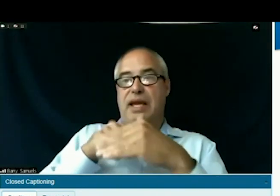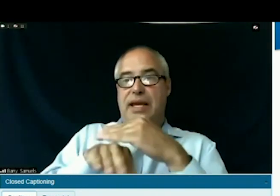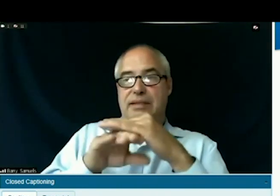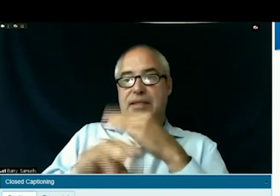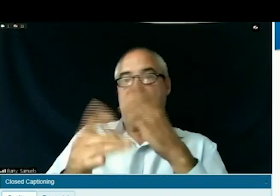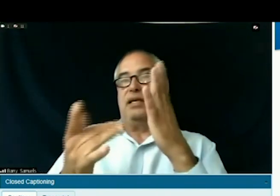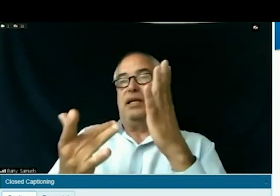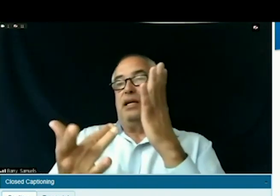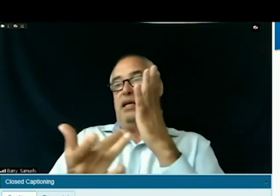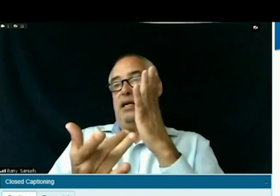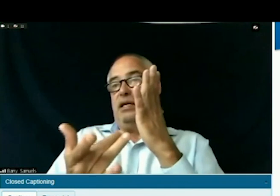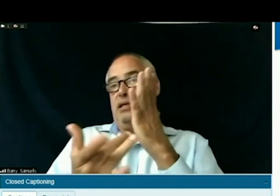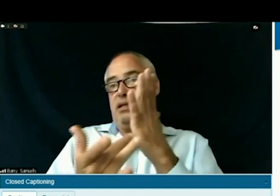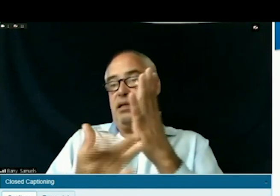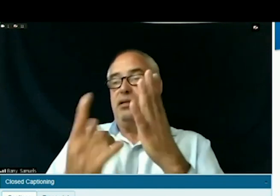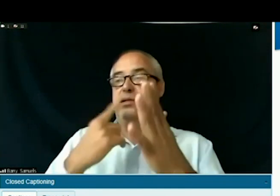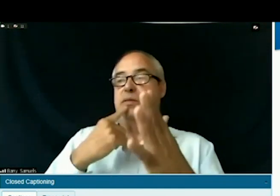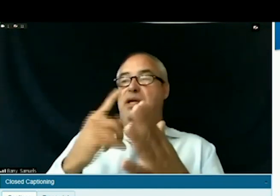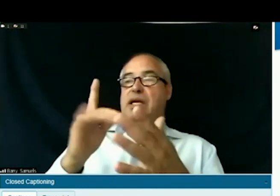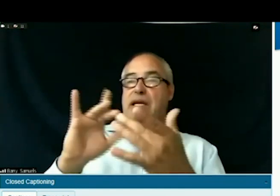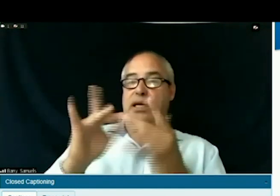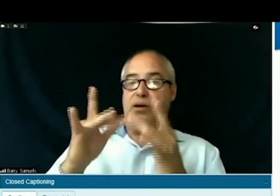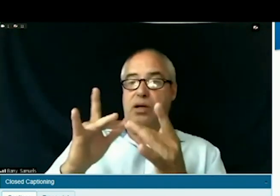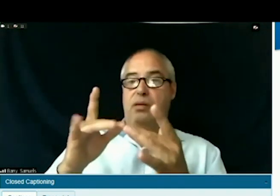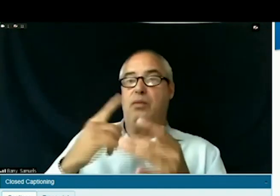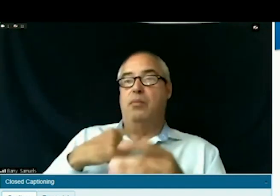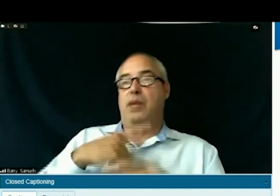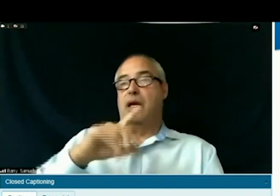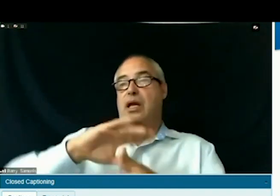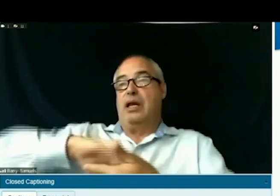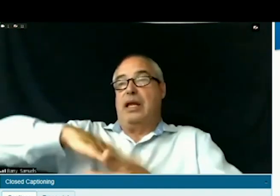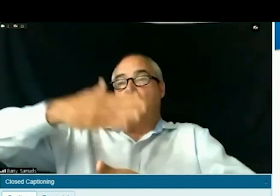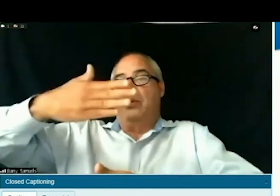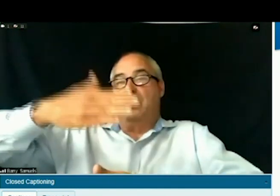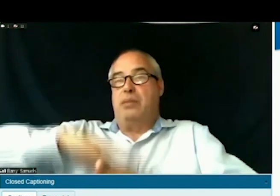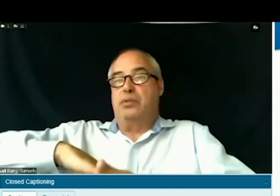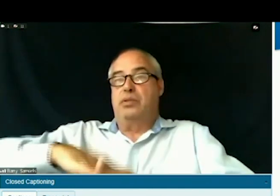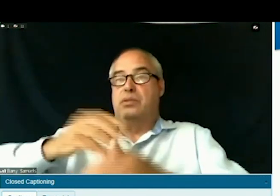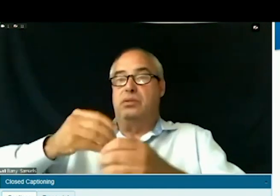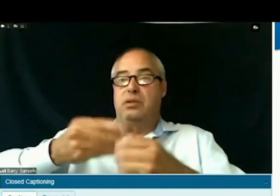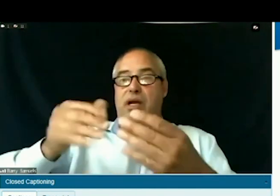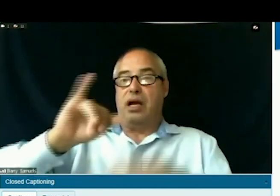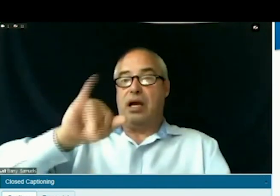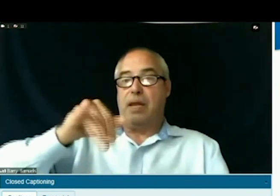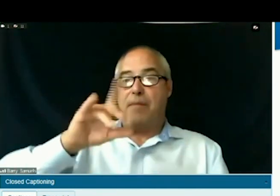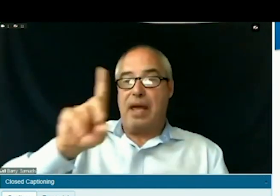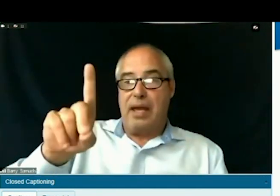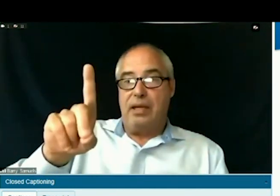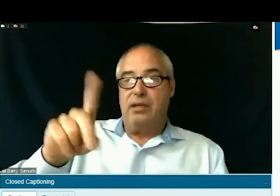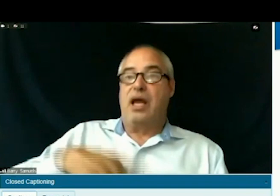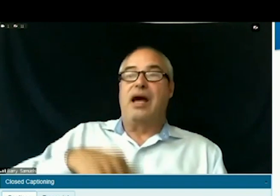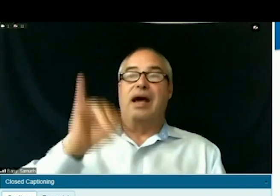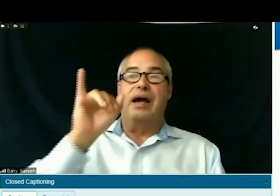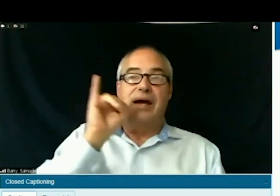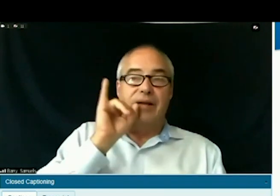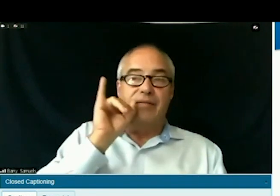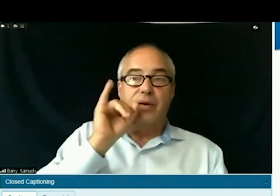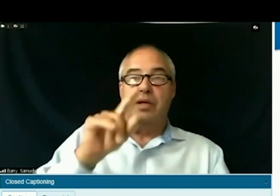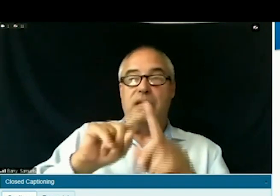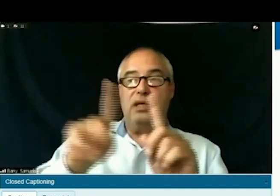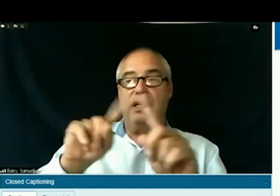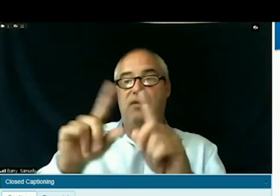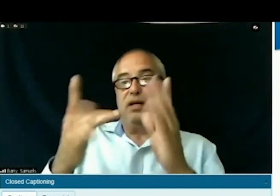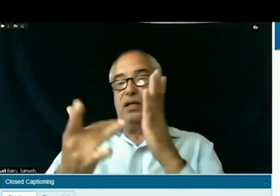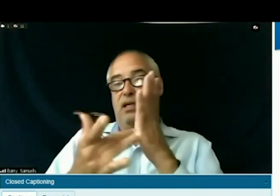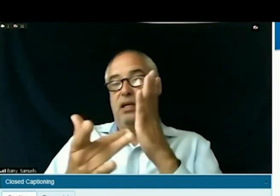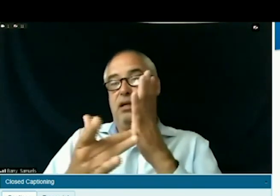and internet. We sent lots of laptops and iPads and iPhones and different technology out to people.